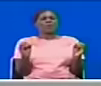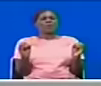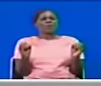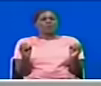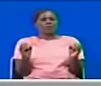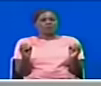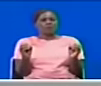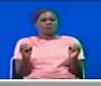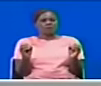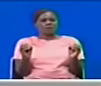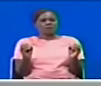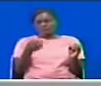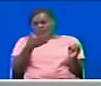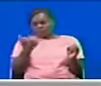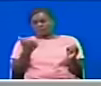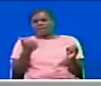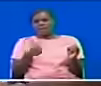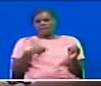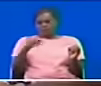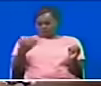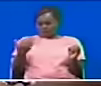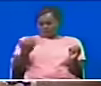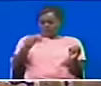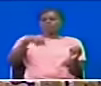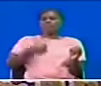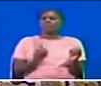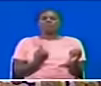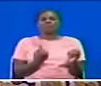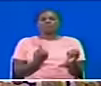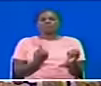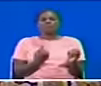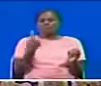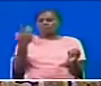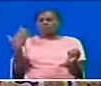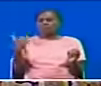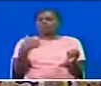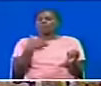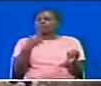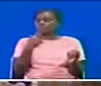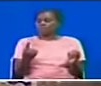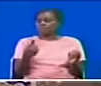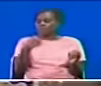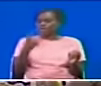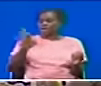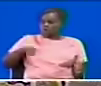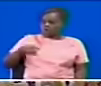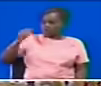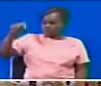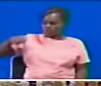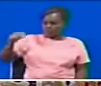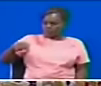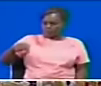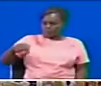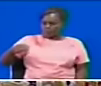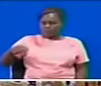something we need to really re-ask ourselves. And one of the things I would say, and I'll tell women today,